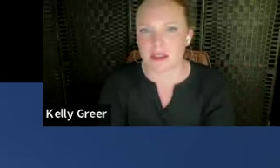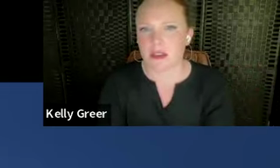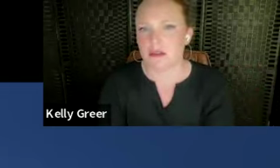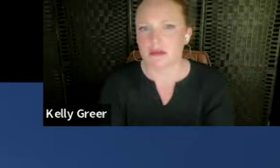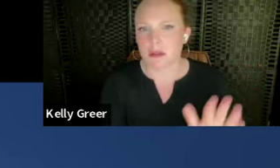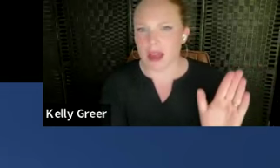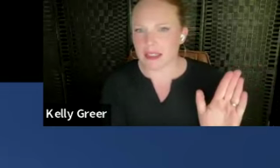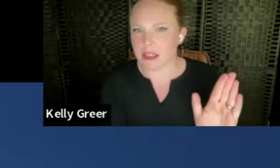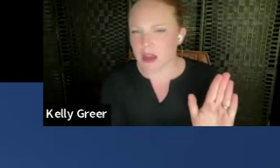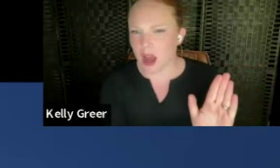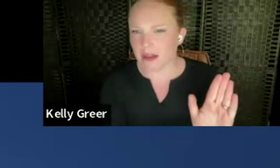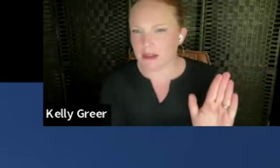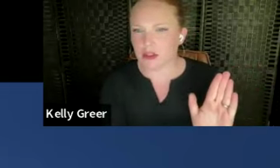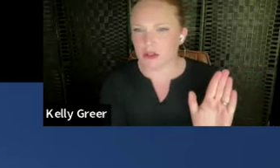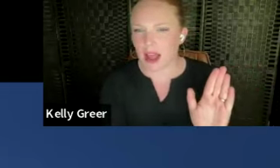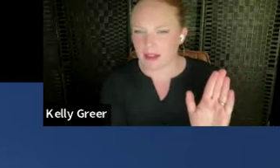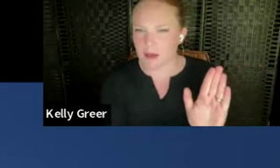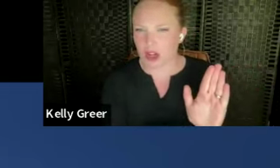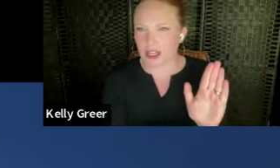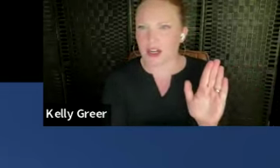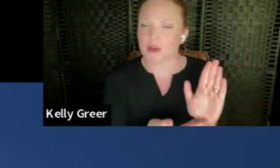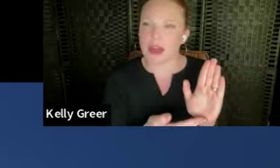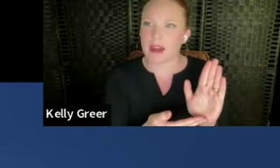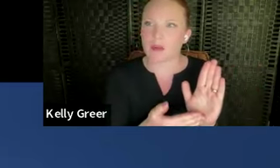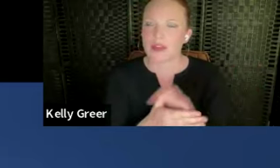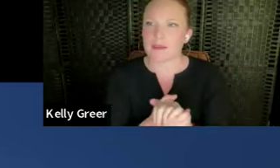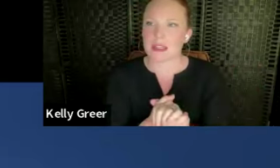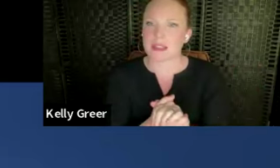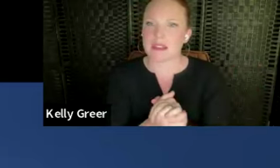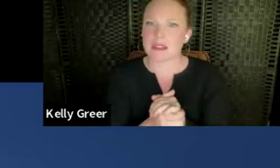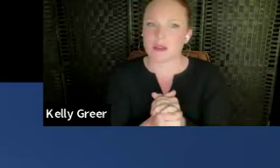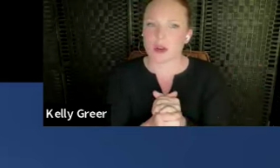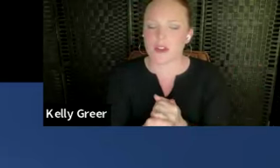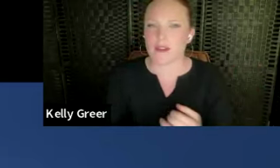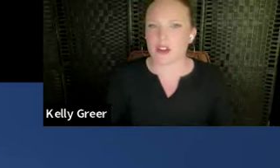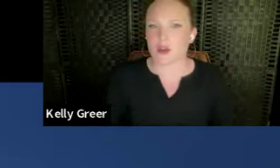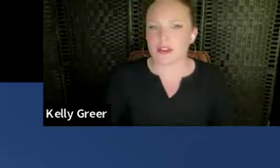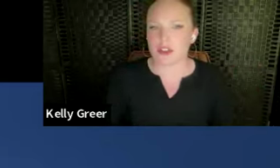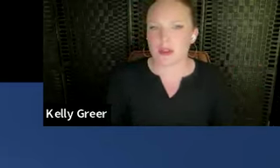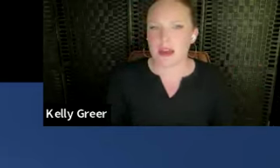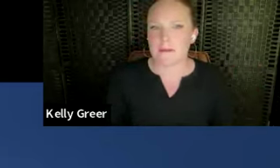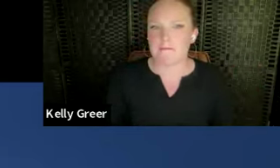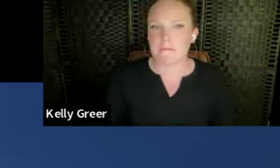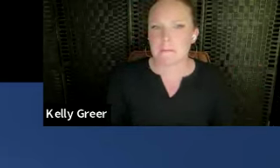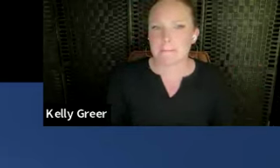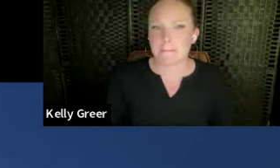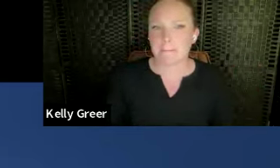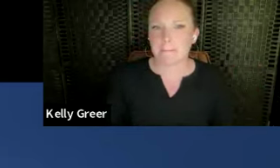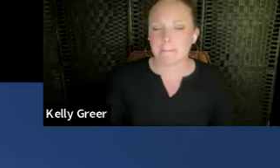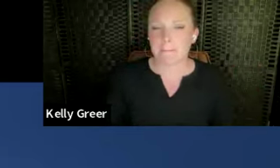far as, I guess, not getting more clarity, would that make sense? Or if you have any other questions with